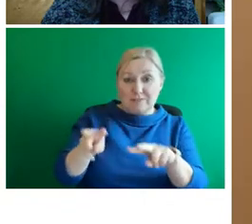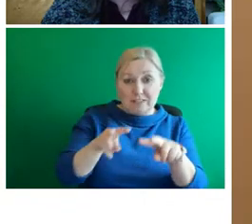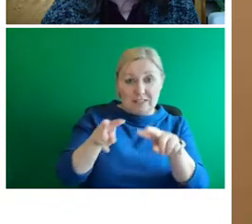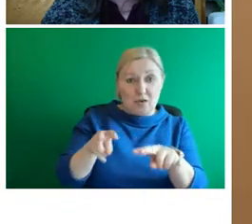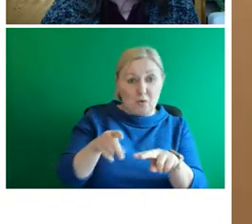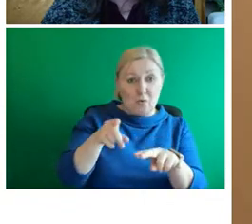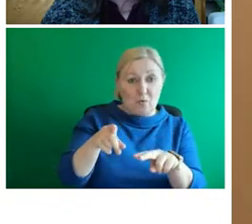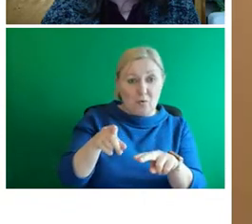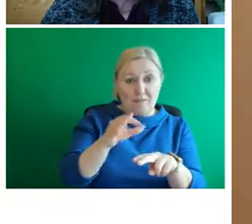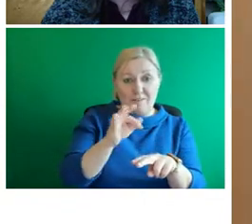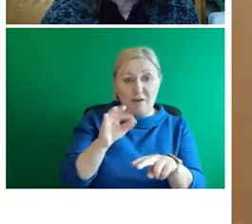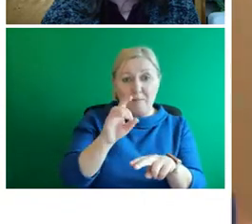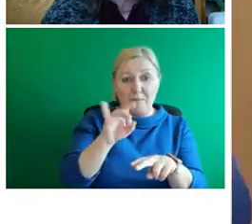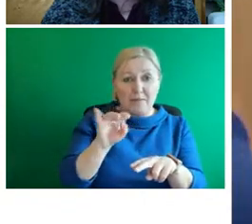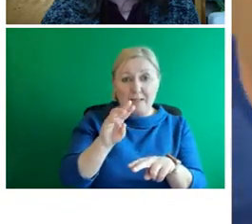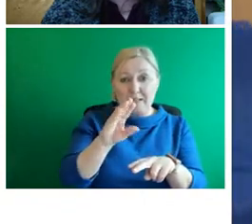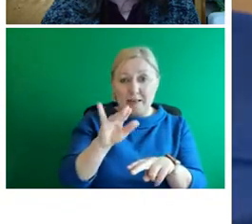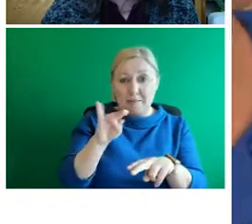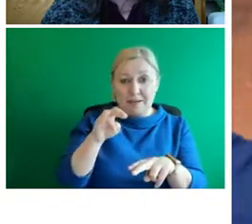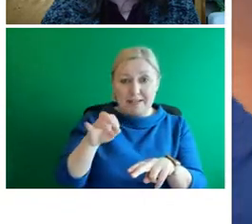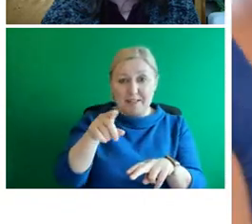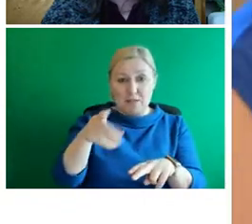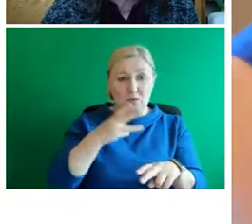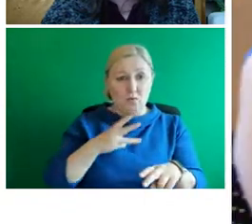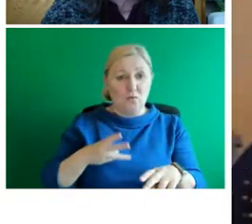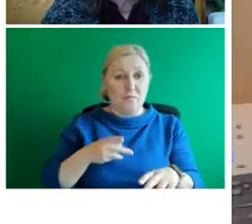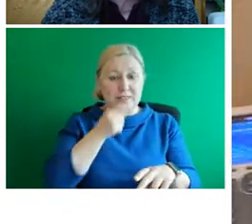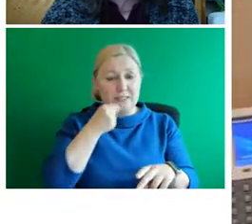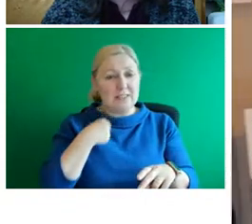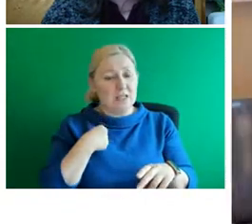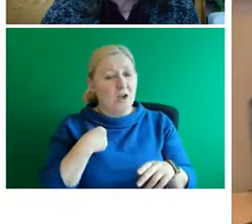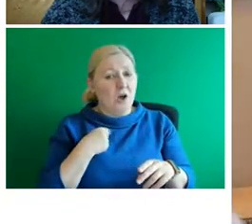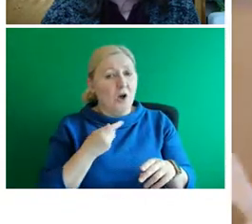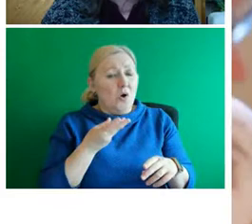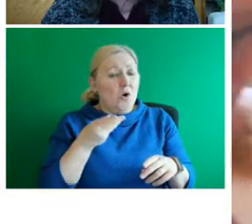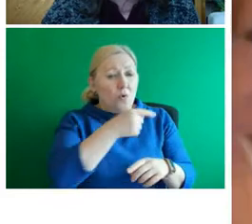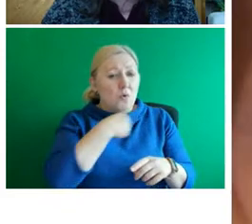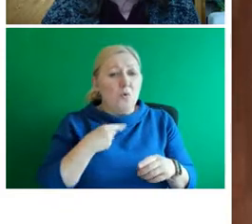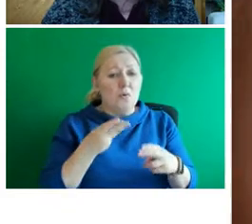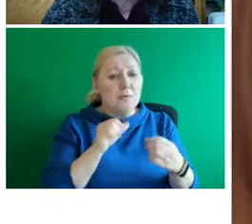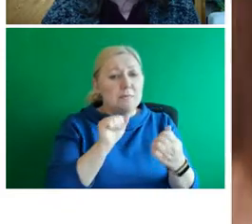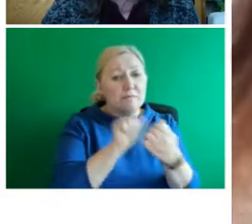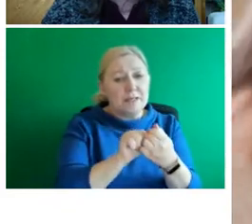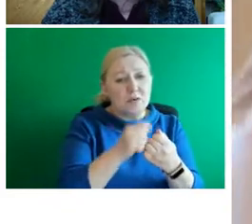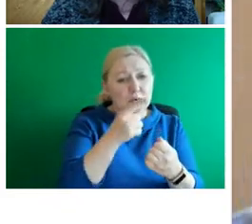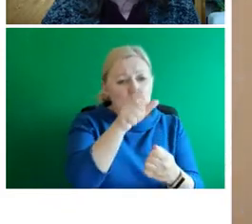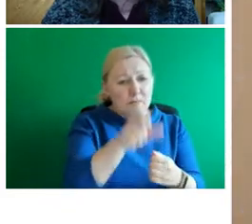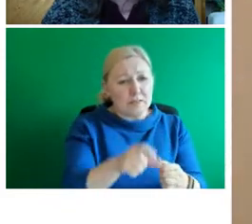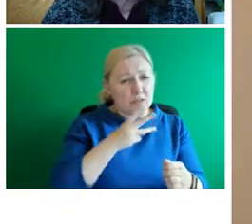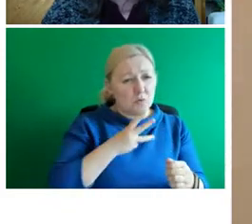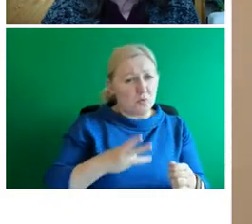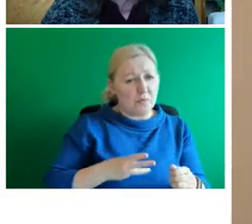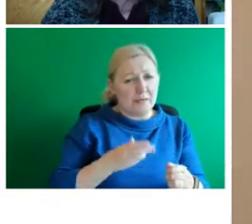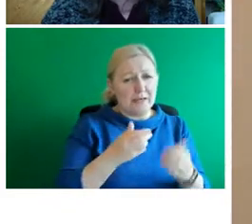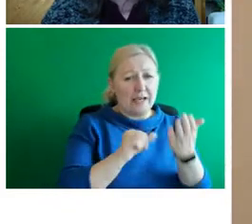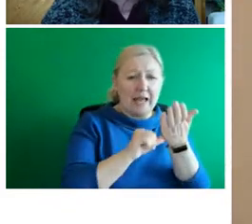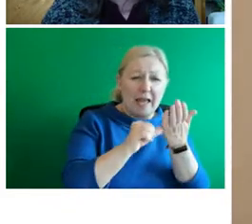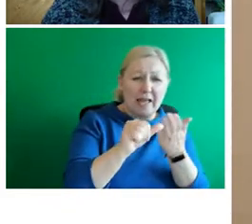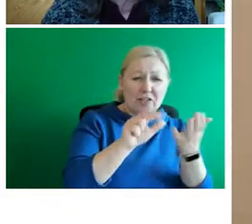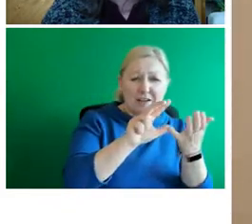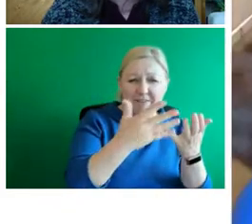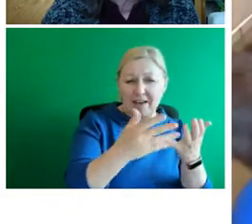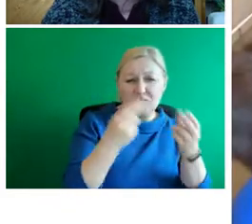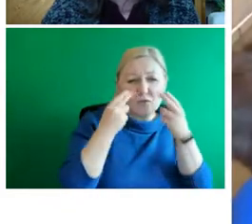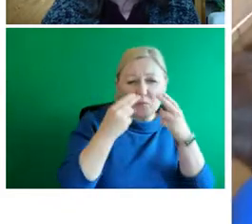going to see an 85-year-old female. So we initially meet as a team before the patient comes in